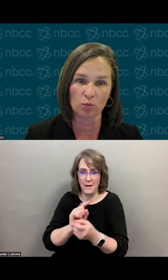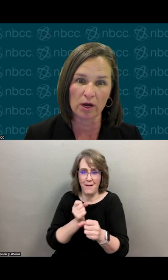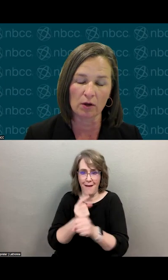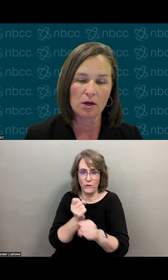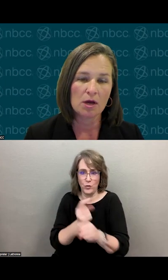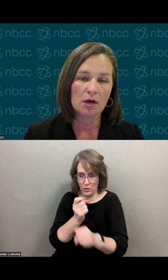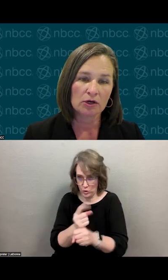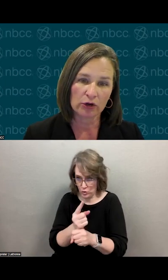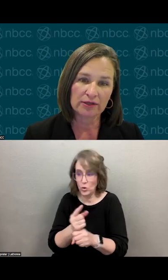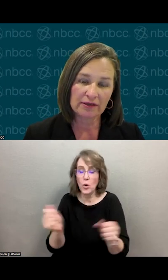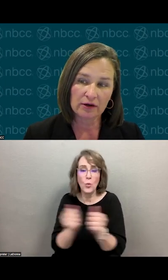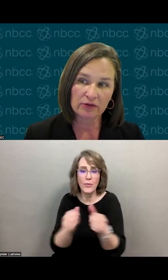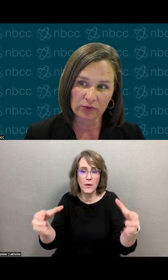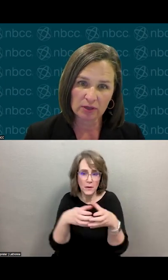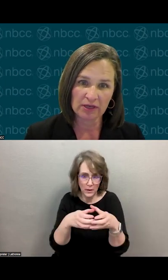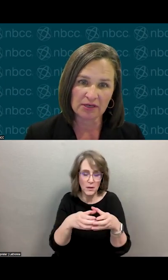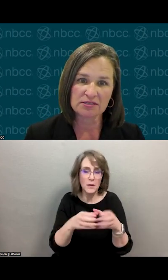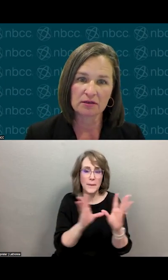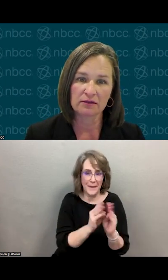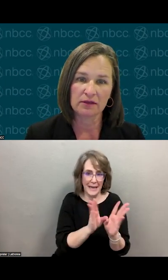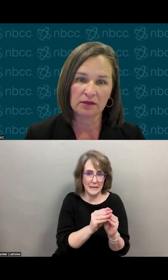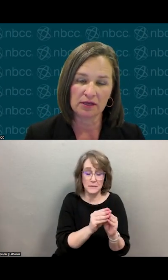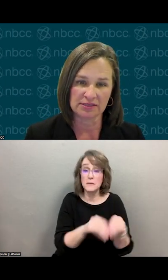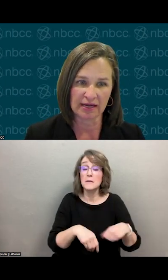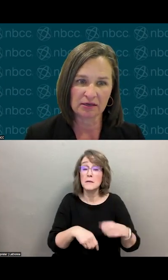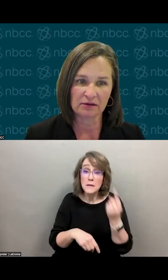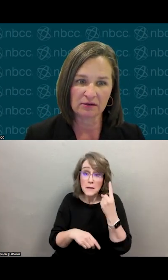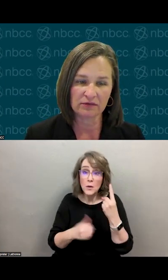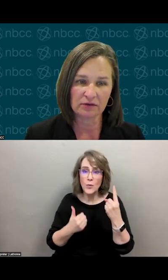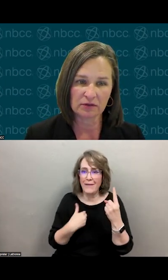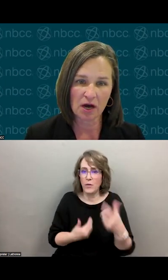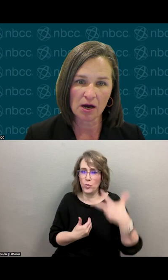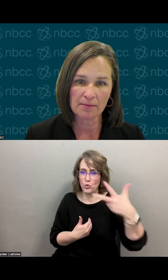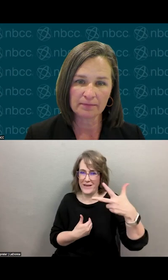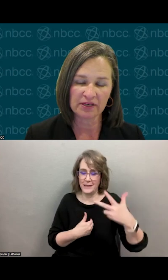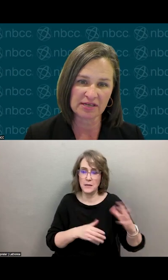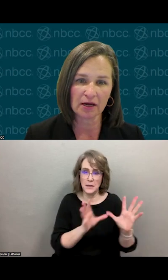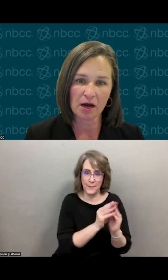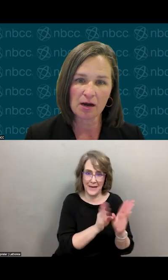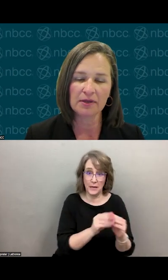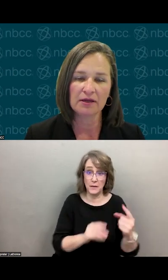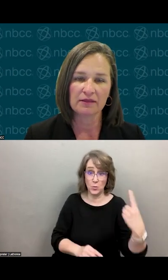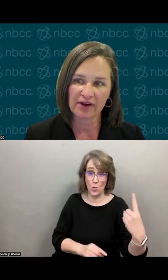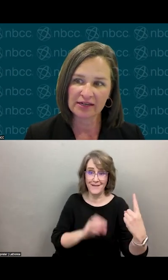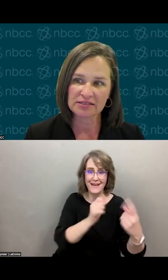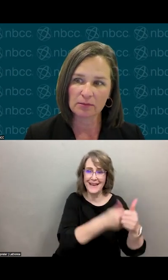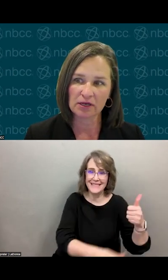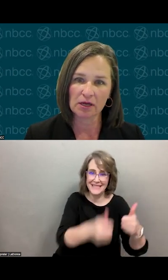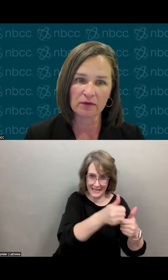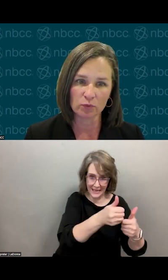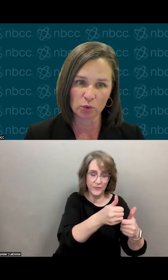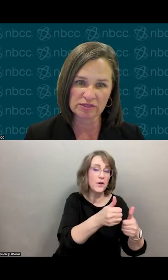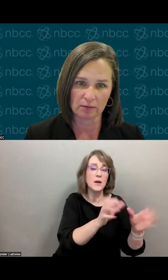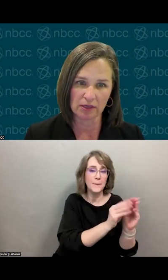as well. Currently, there are 3 committees: the executive the exec the finance committee,